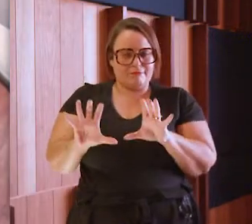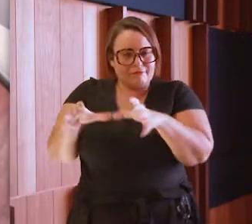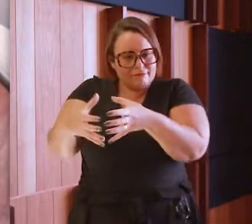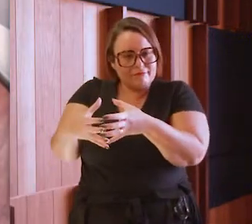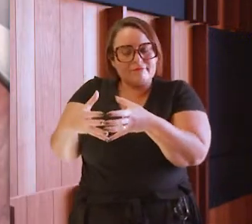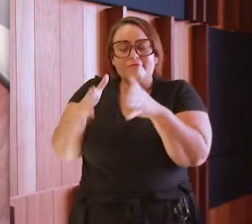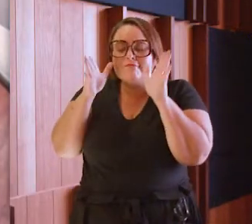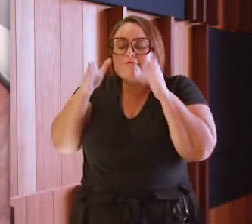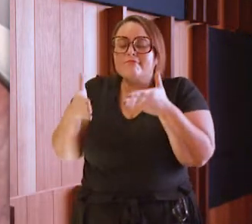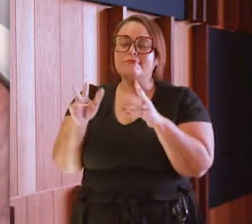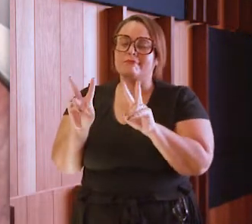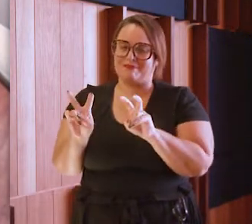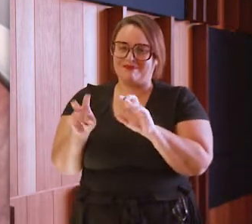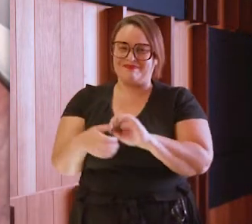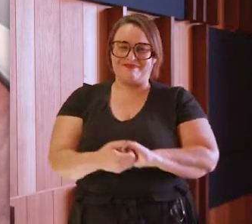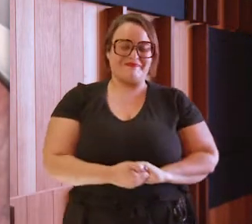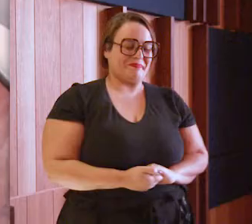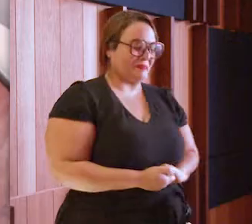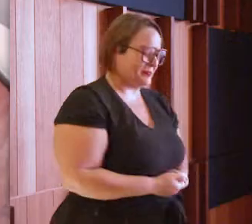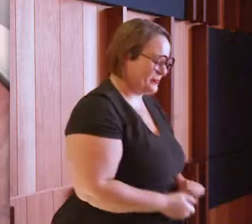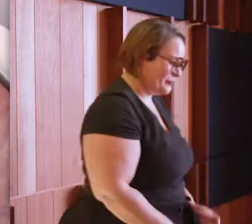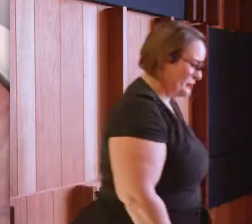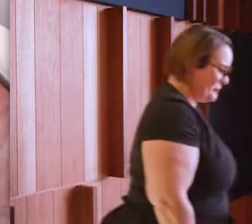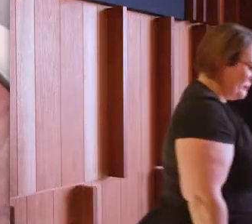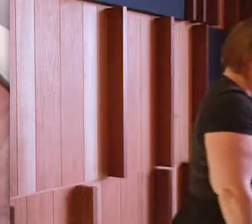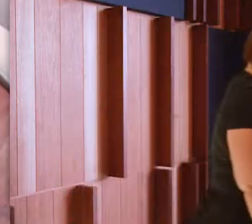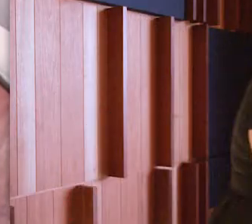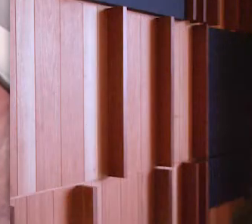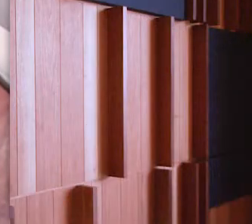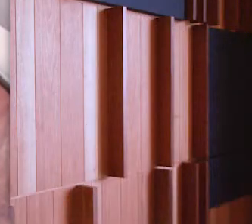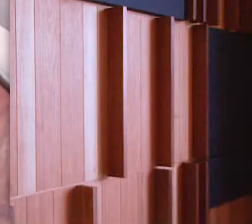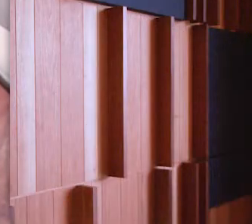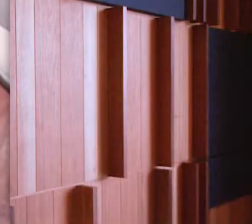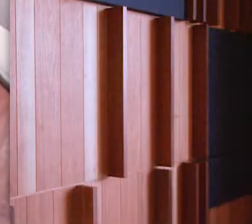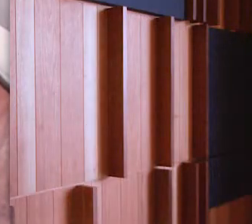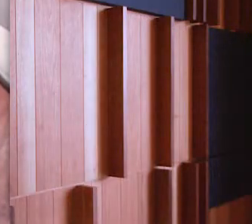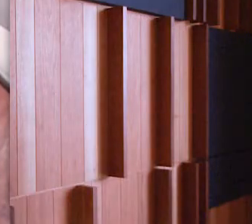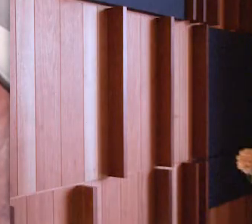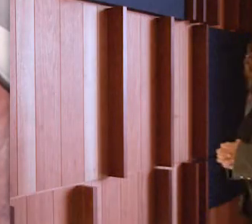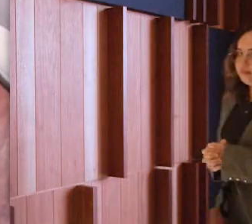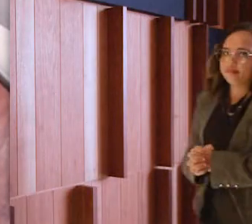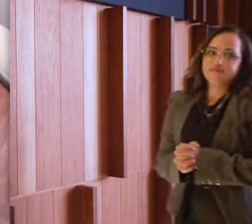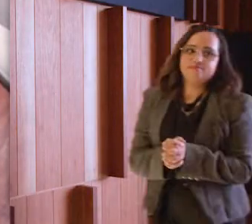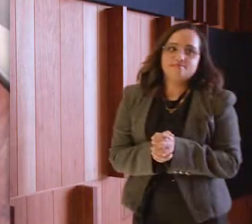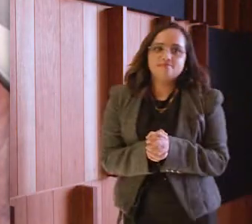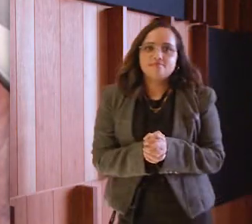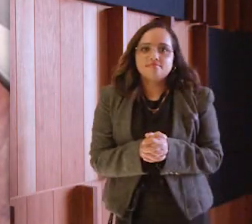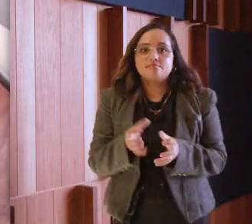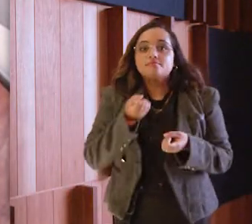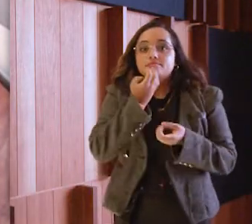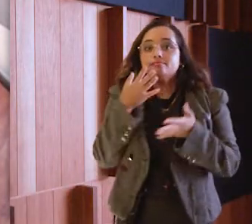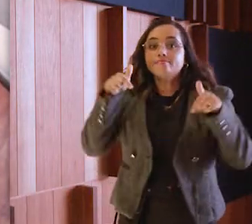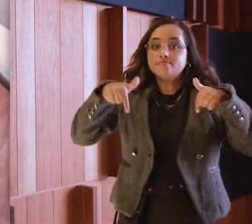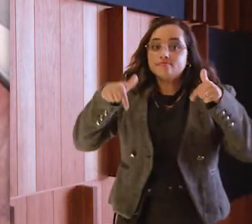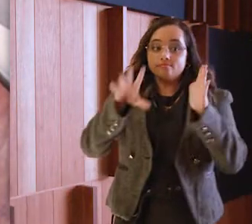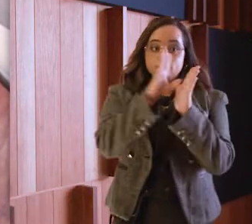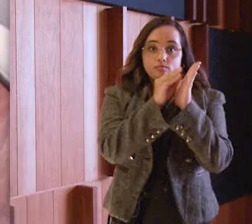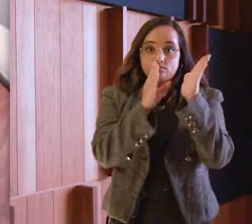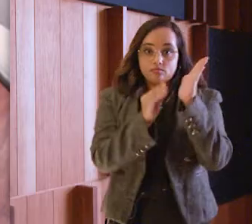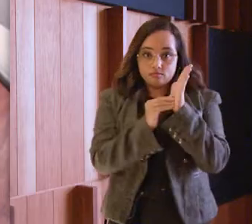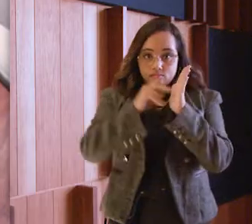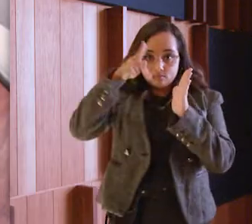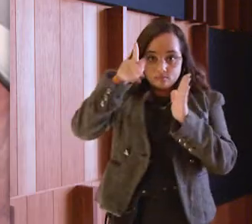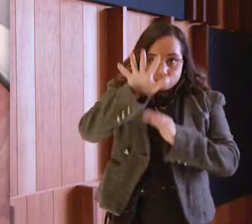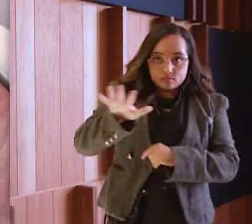do. So the CEO agenda, right? CEOs are fresh from Davos, and